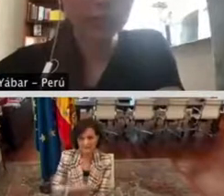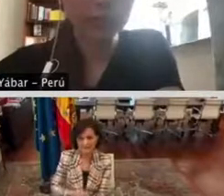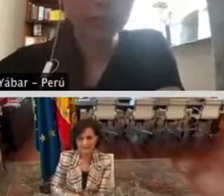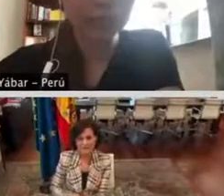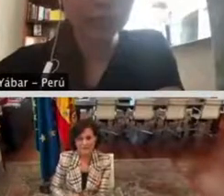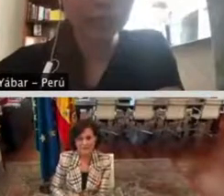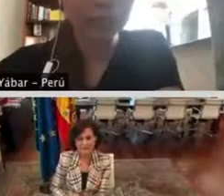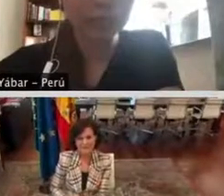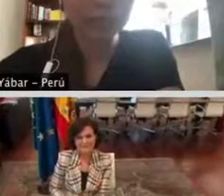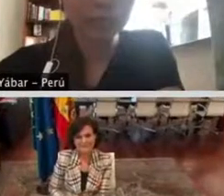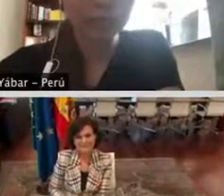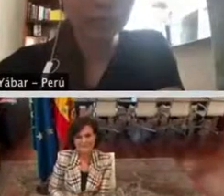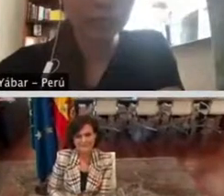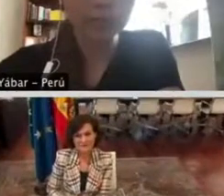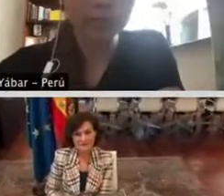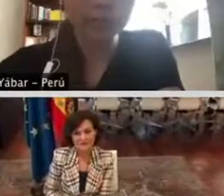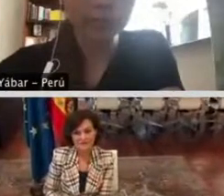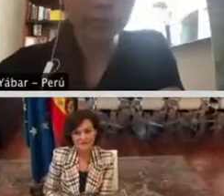Thank you.